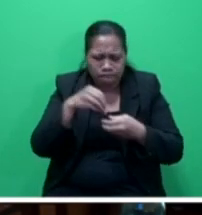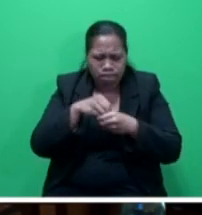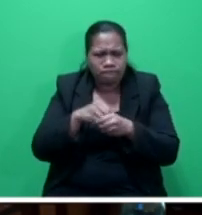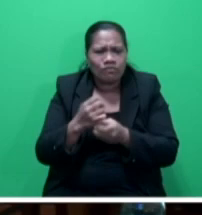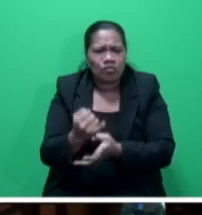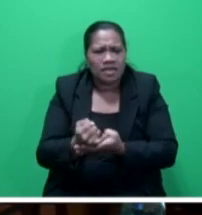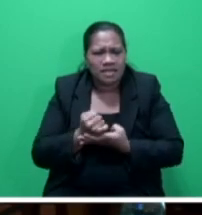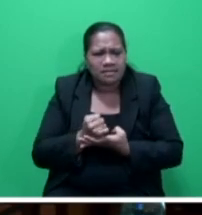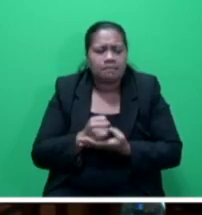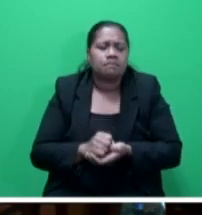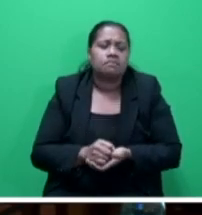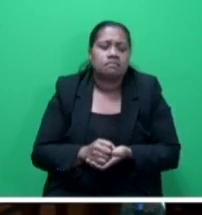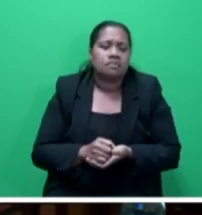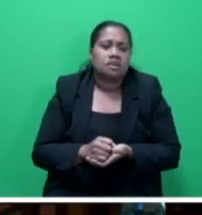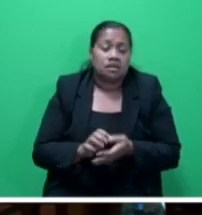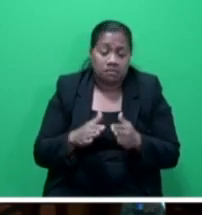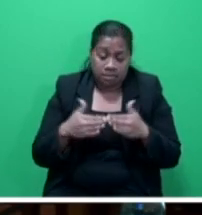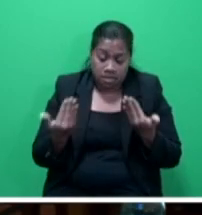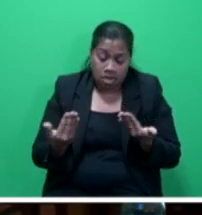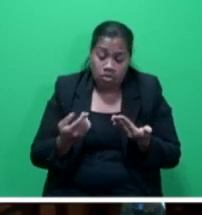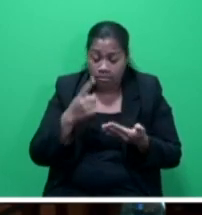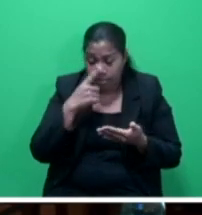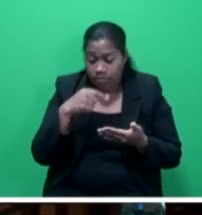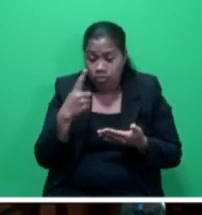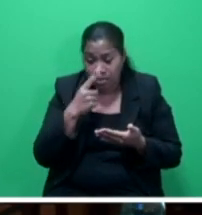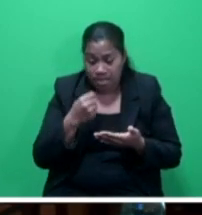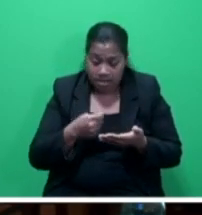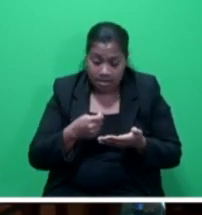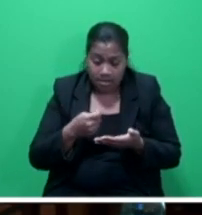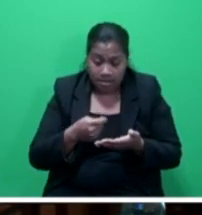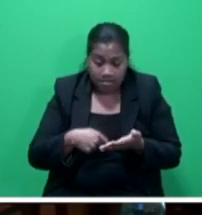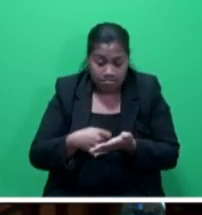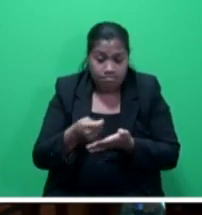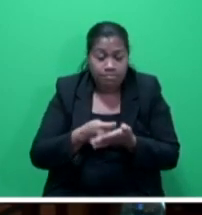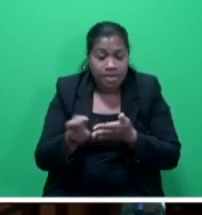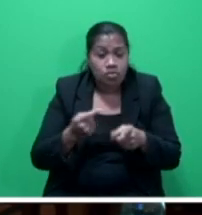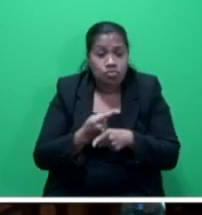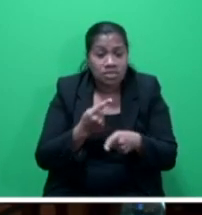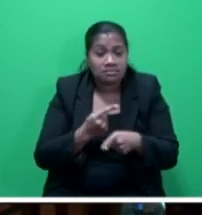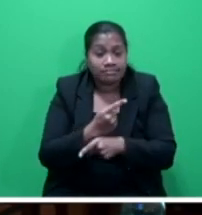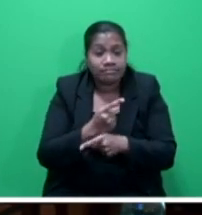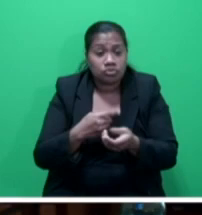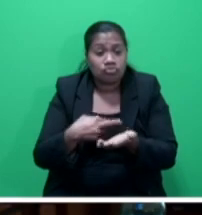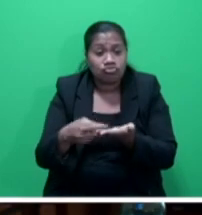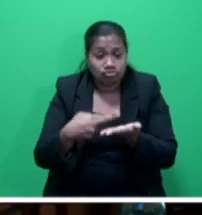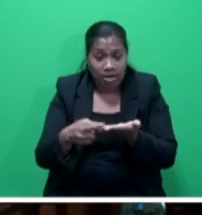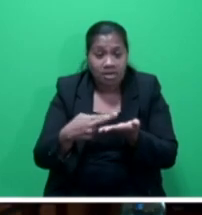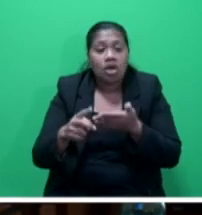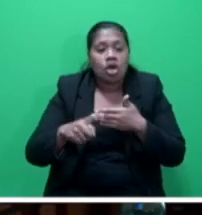meantime, tenants who can afford to pay the weekly rent will continue to pay, and in fact they are paying.